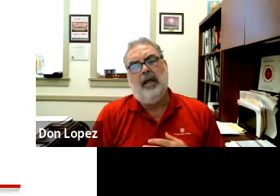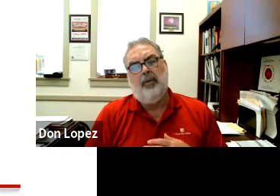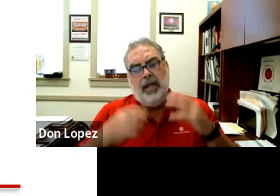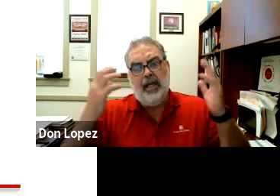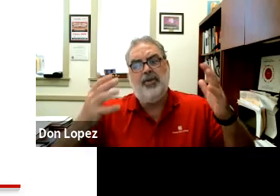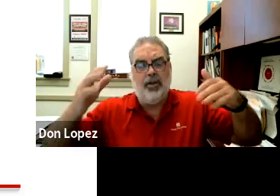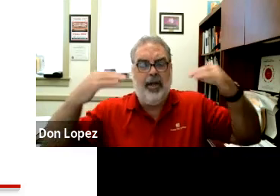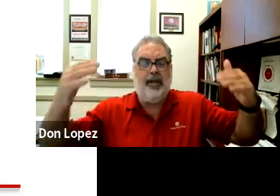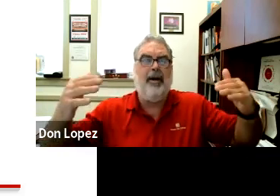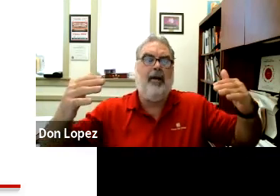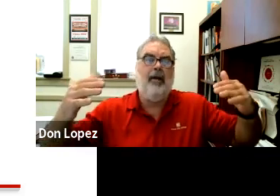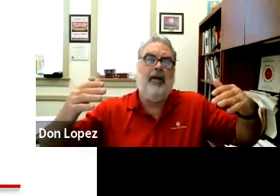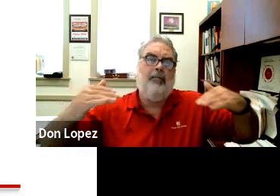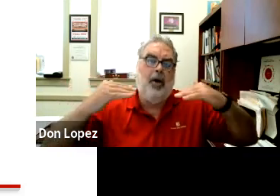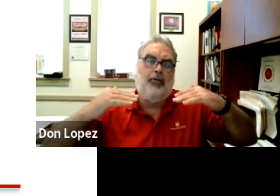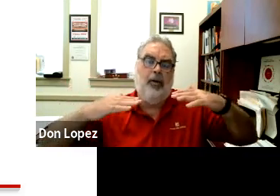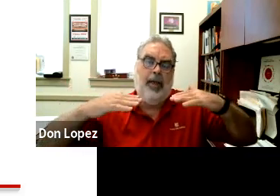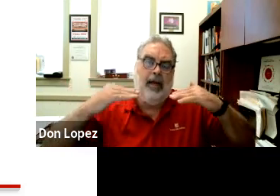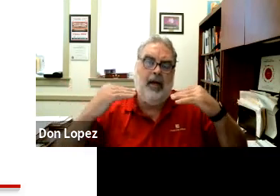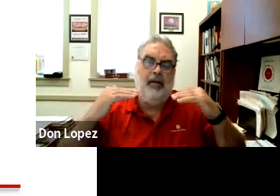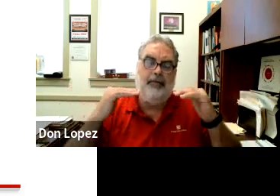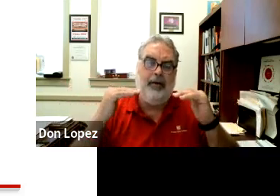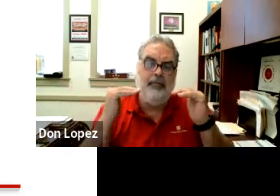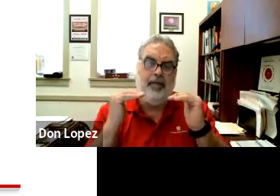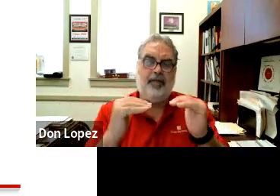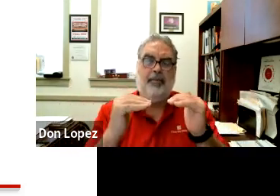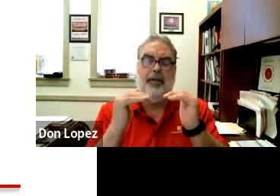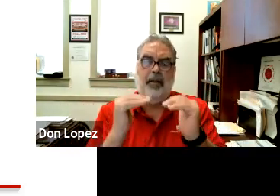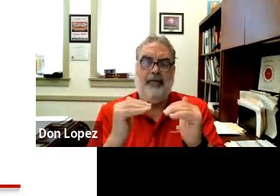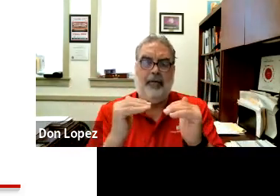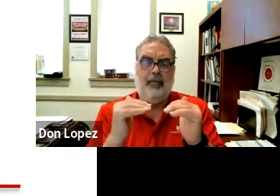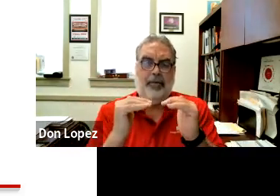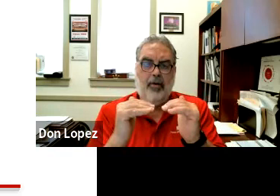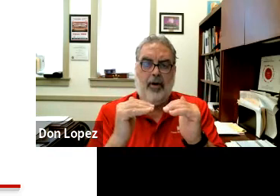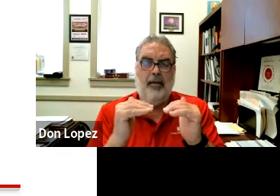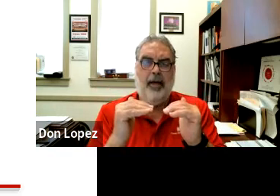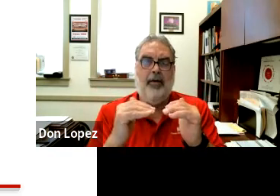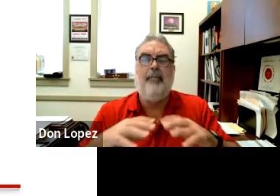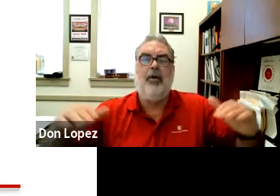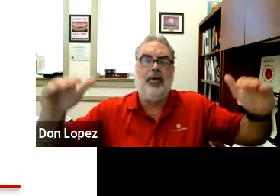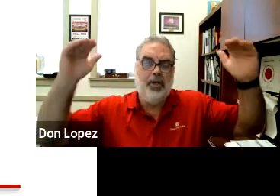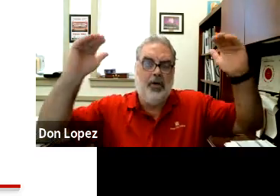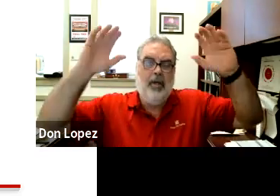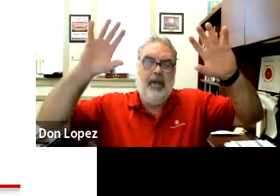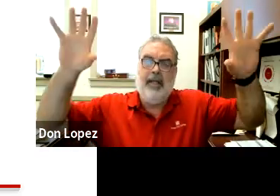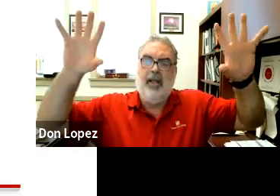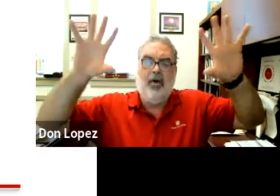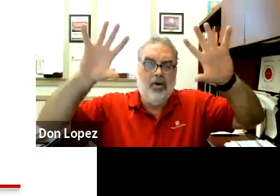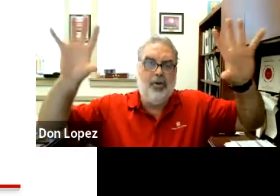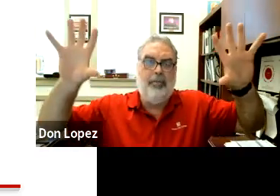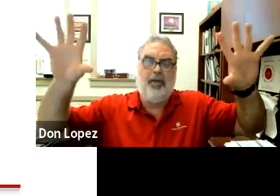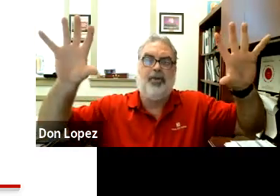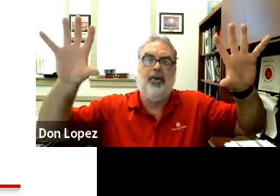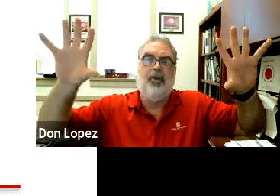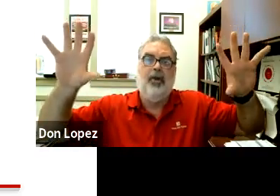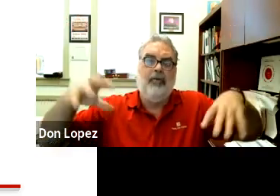And we need you to think about it both from that kind of discipline level program area, but also in that